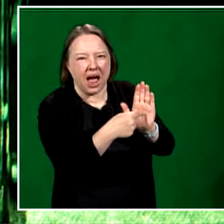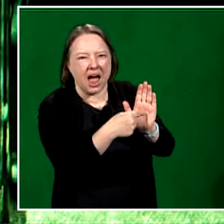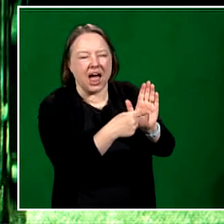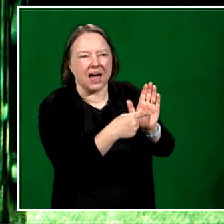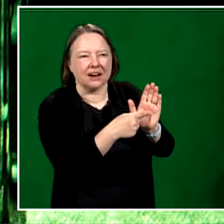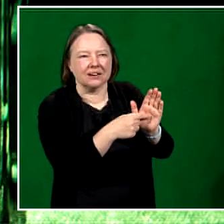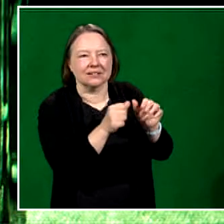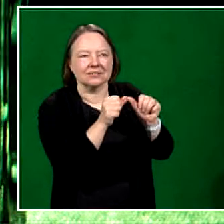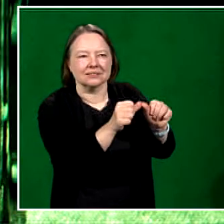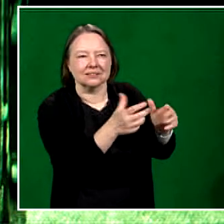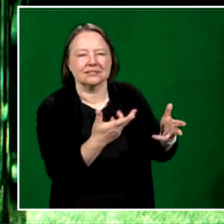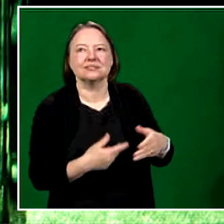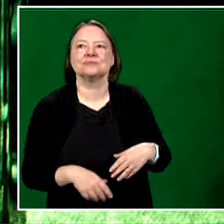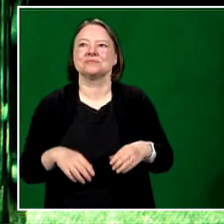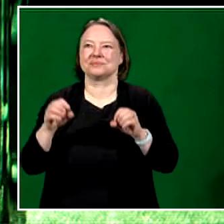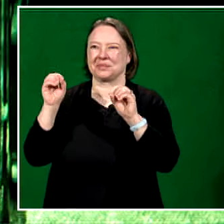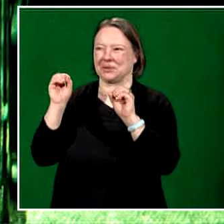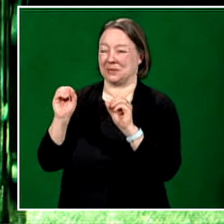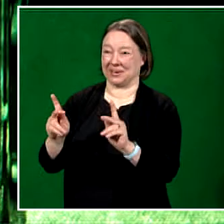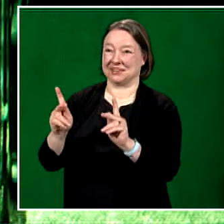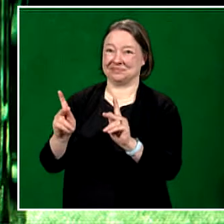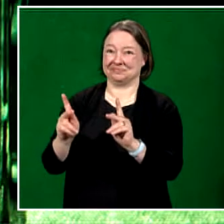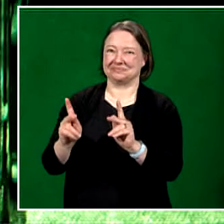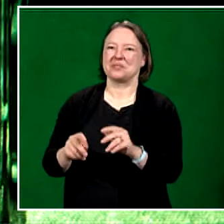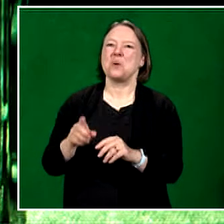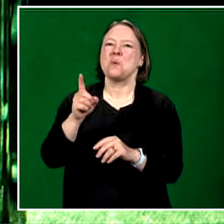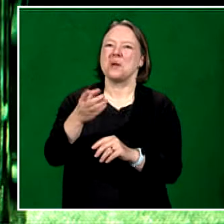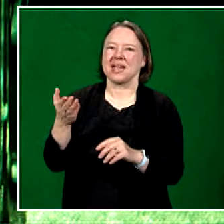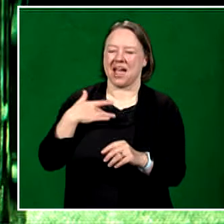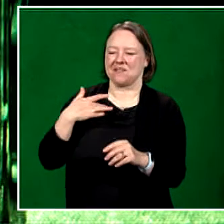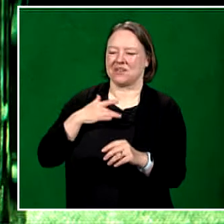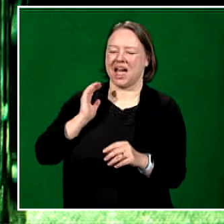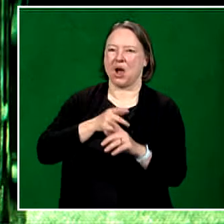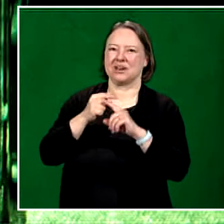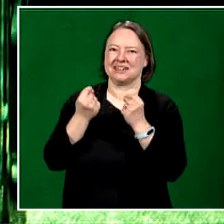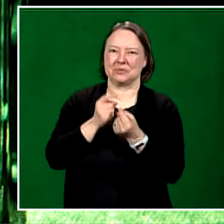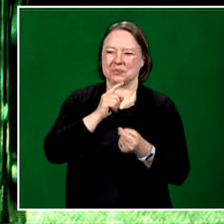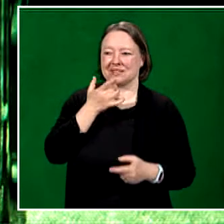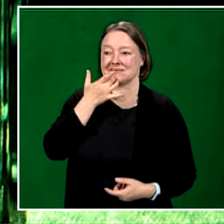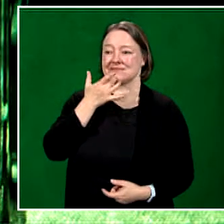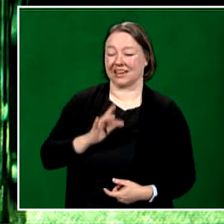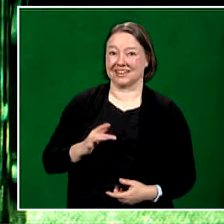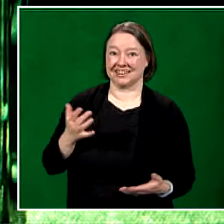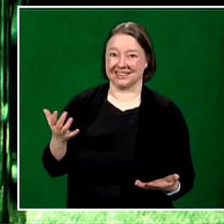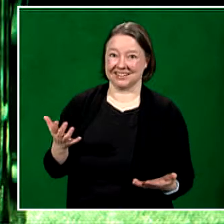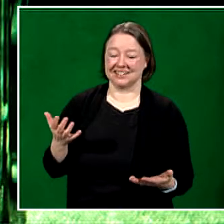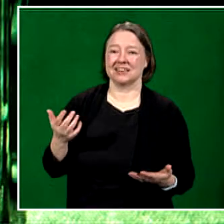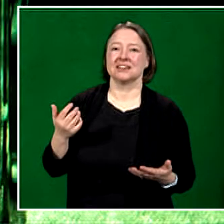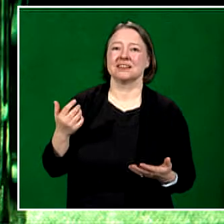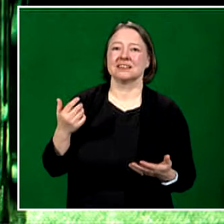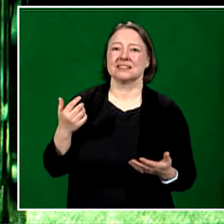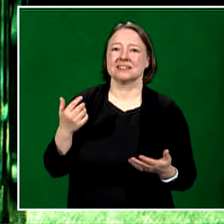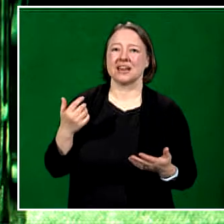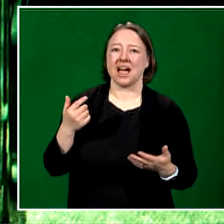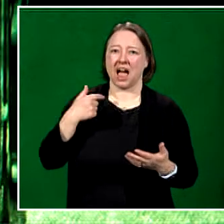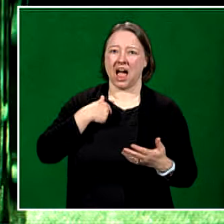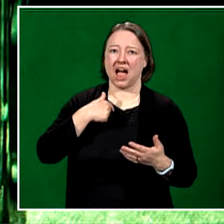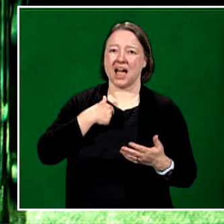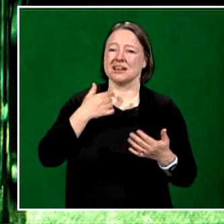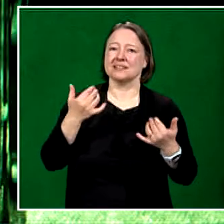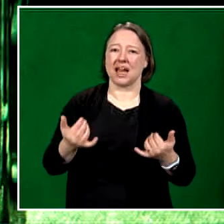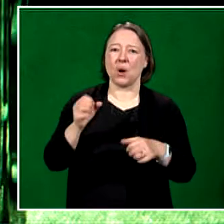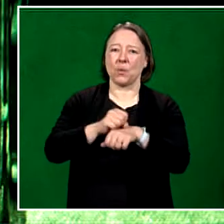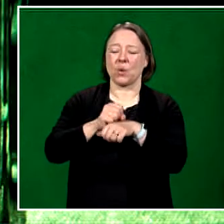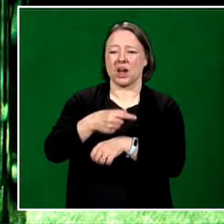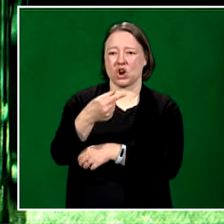alive? Okay, so one thing that I feel like our team got really lucky with is I now